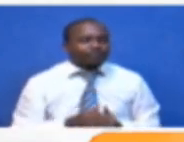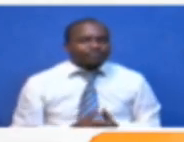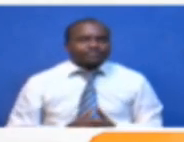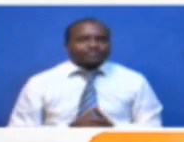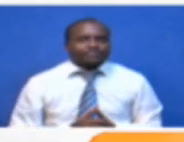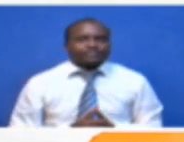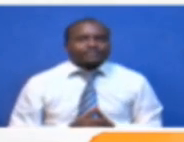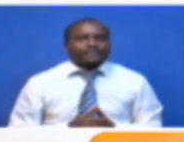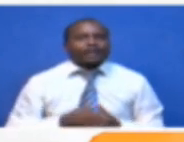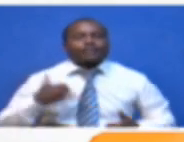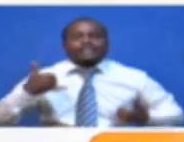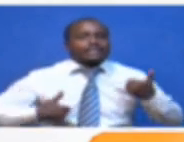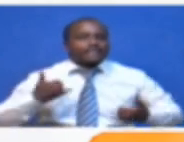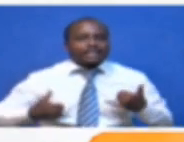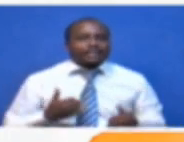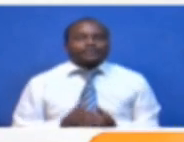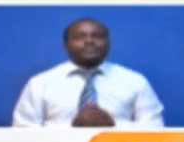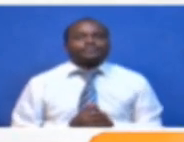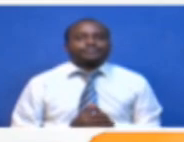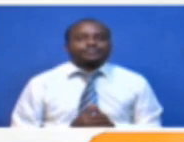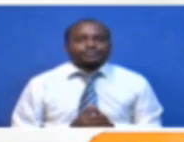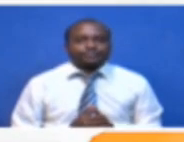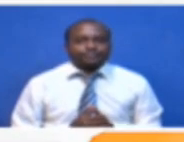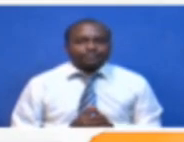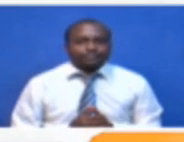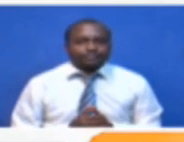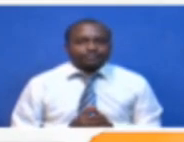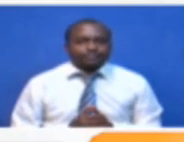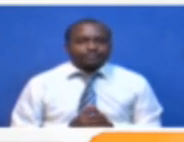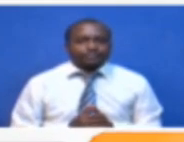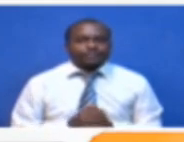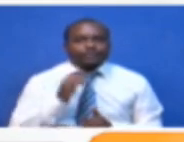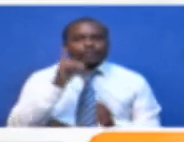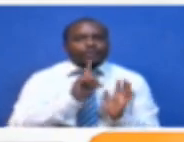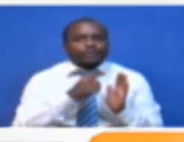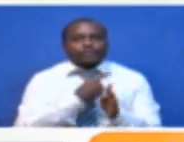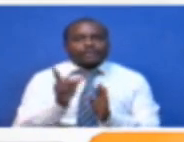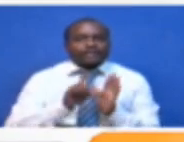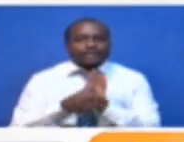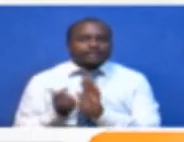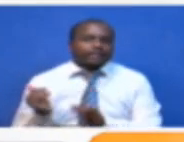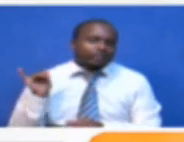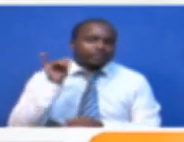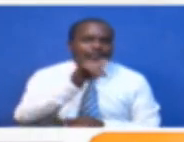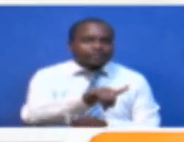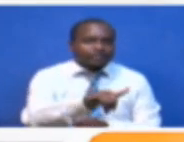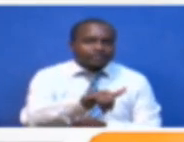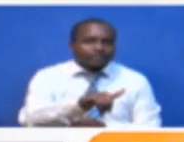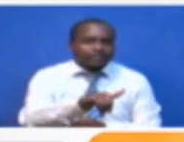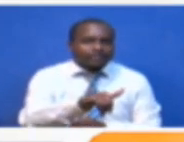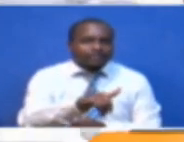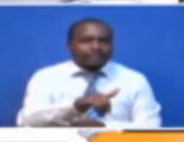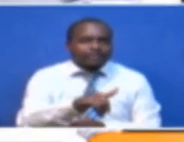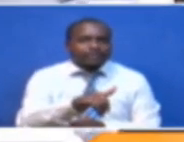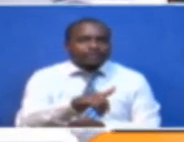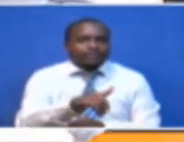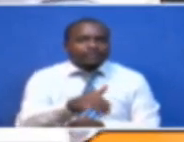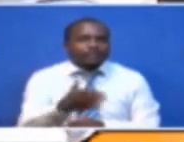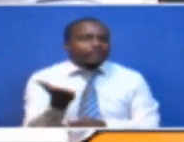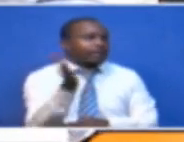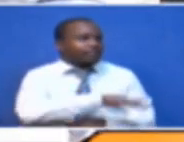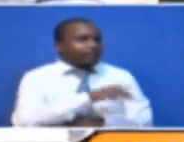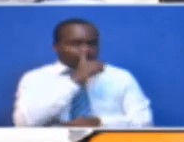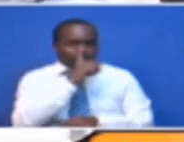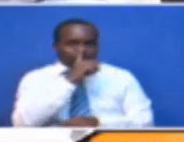I was excited. Of course. So he comes a week later. Yes. And then you all go back eventually. You all go home eventually.